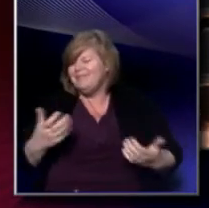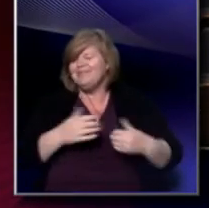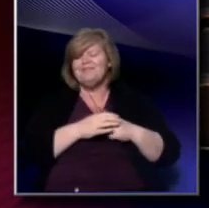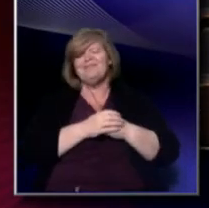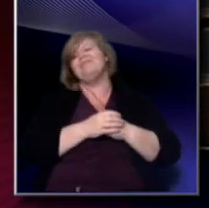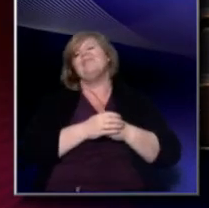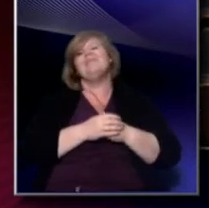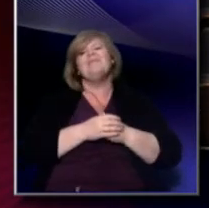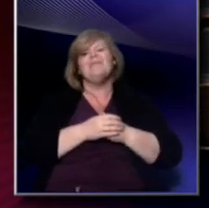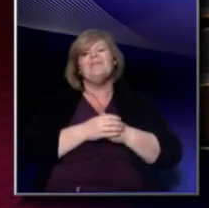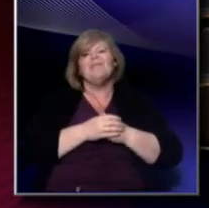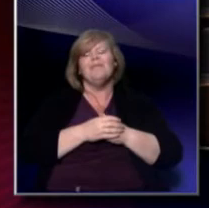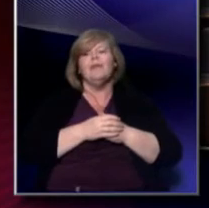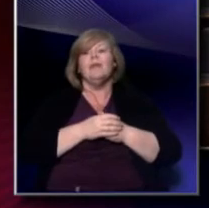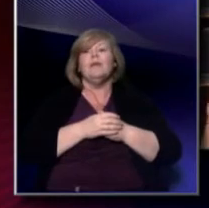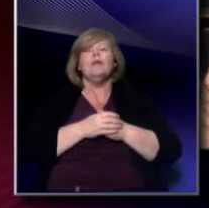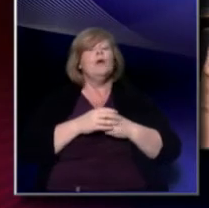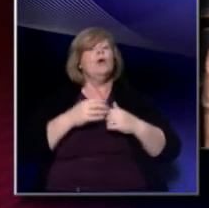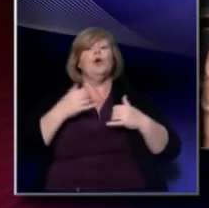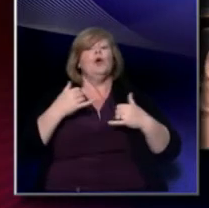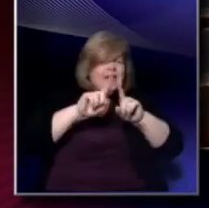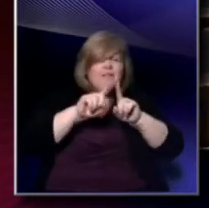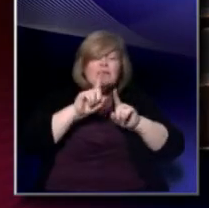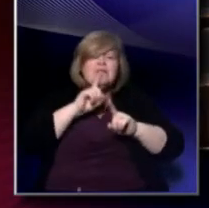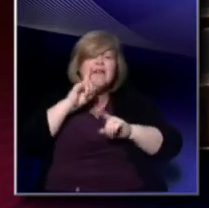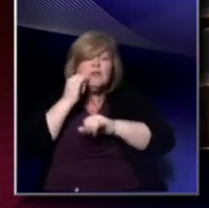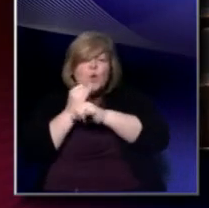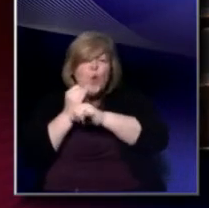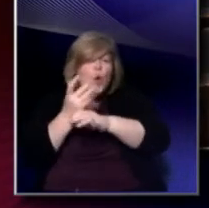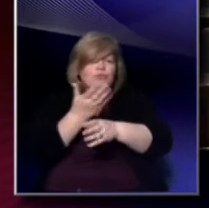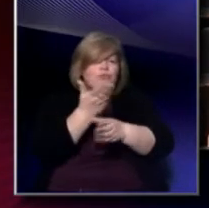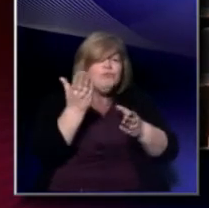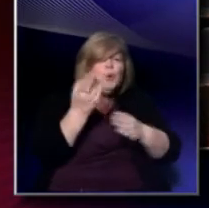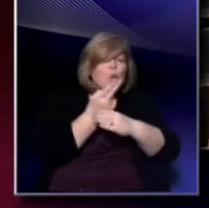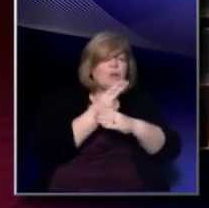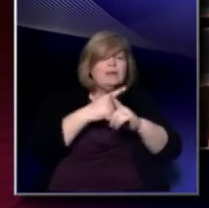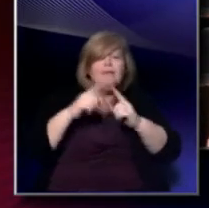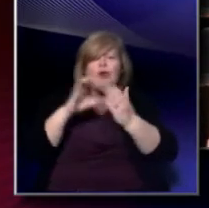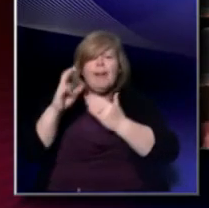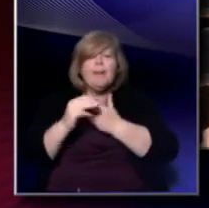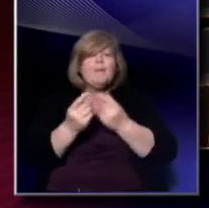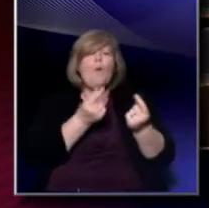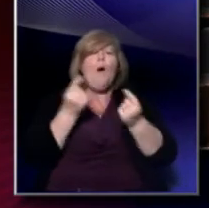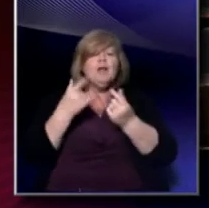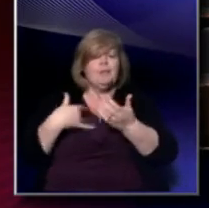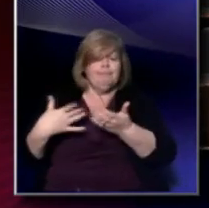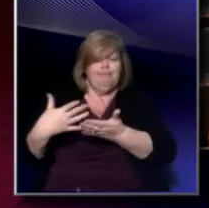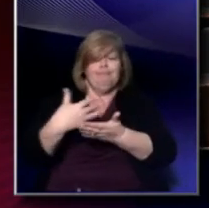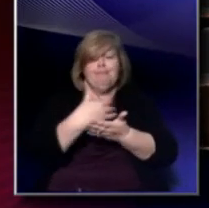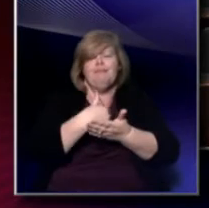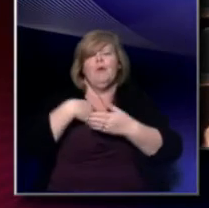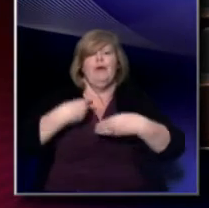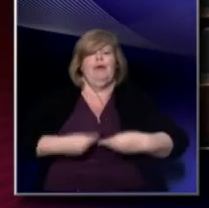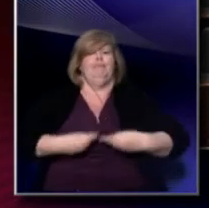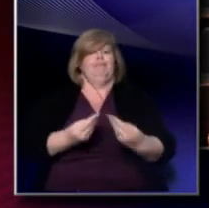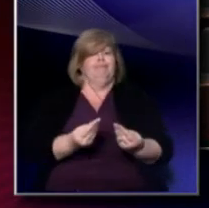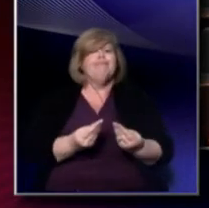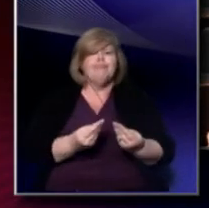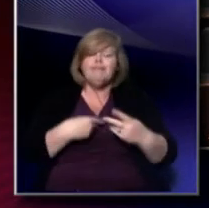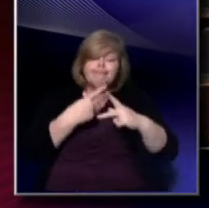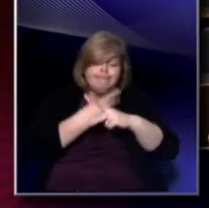forward. What we're currently doing, and I'll give a shout out, they currently use. So that those are items that we'll be bringing to the table to start to sort